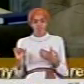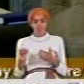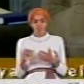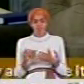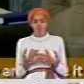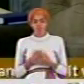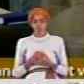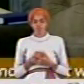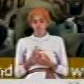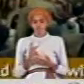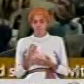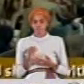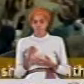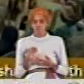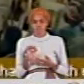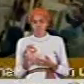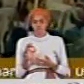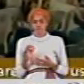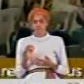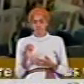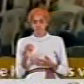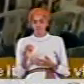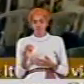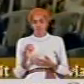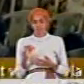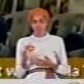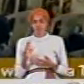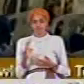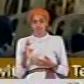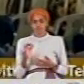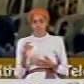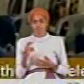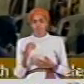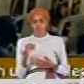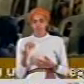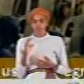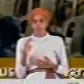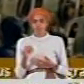Kurifo Ibrahim. It's still happening.